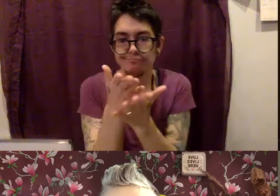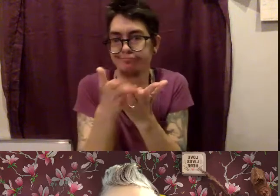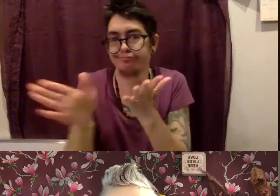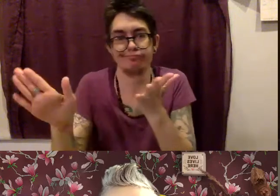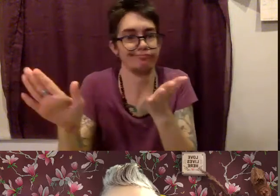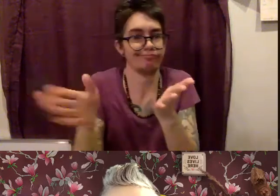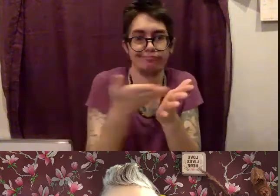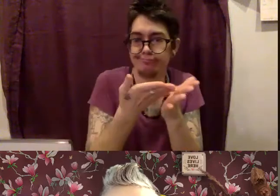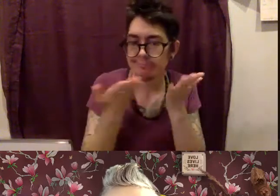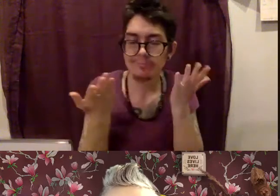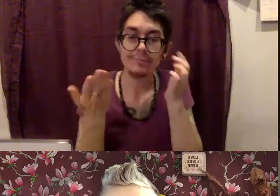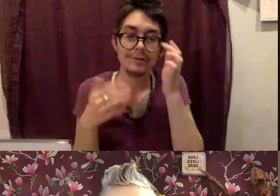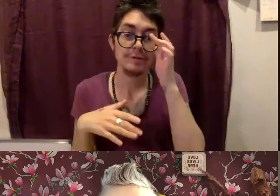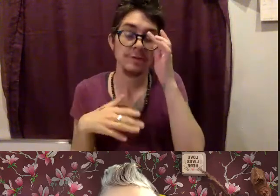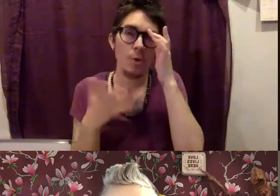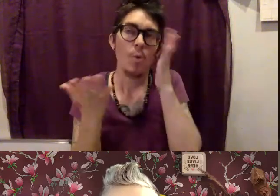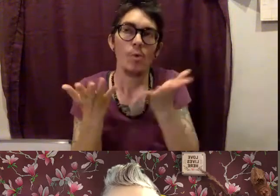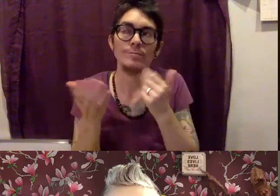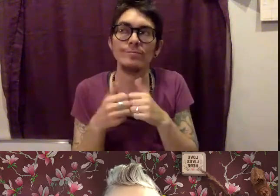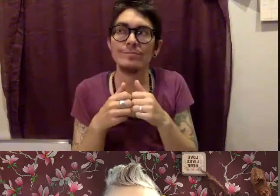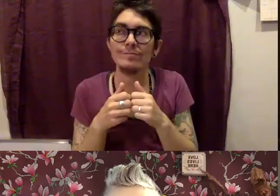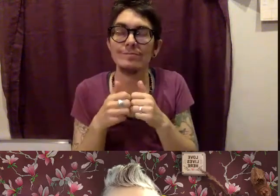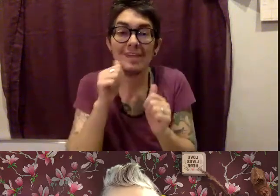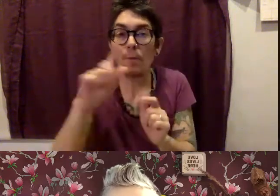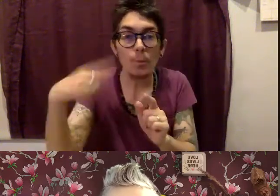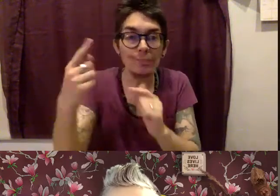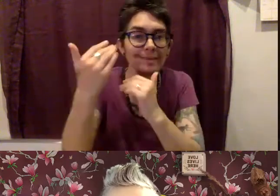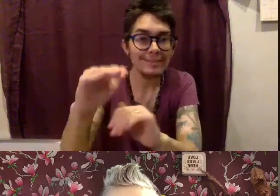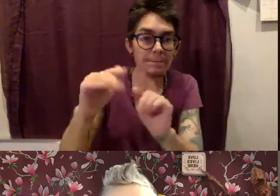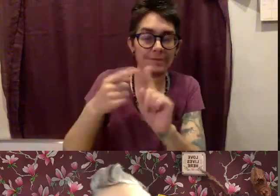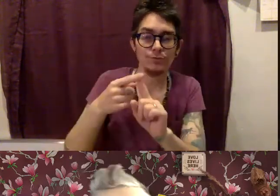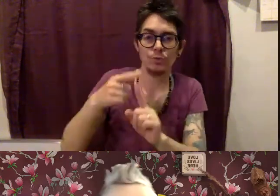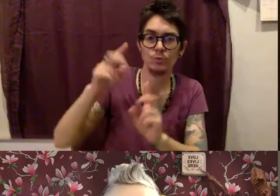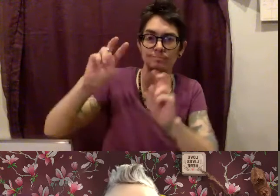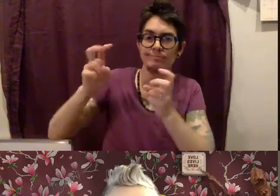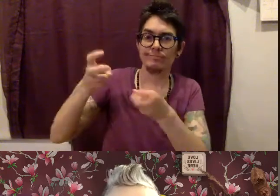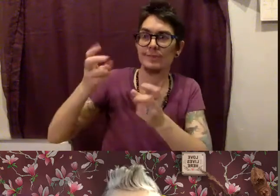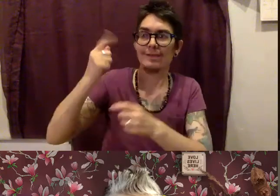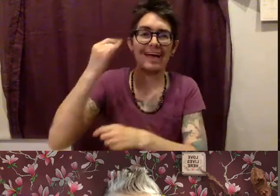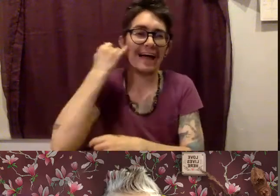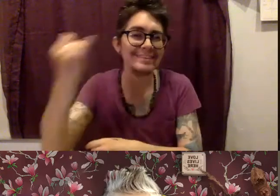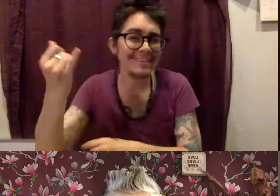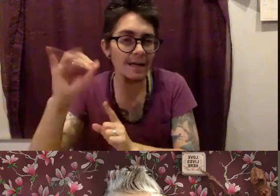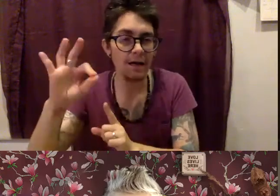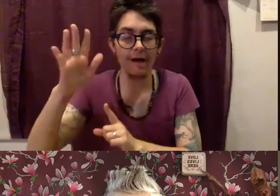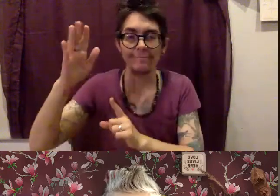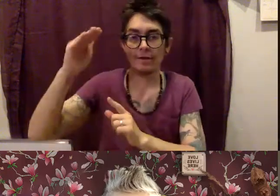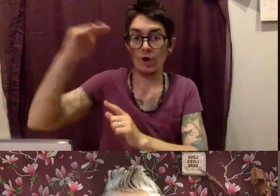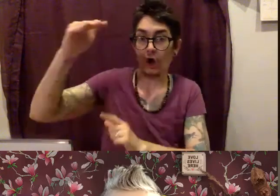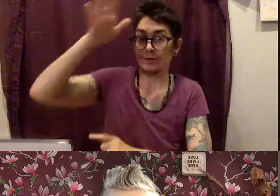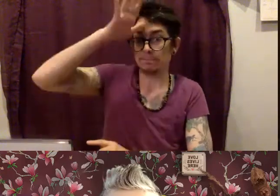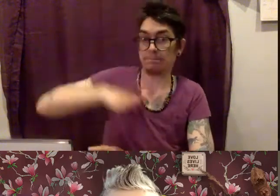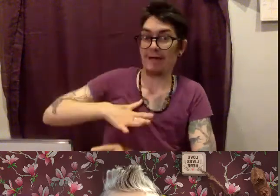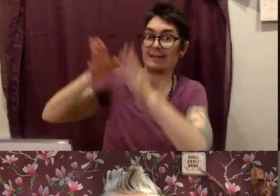them, as far as like gender fluid. People can change or have a different experience. It's not just,